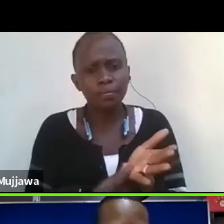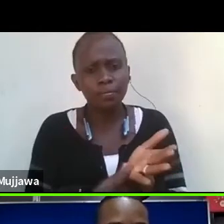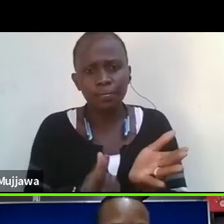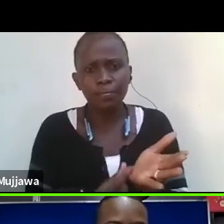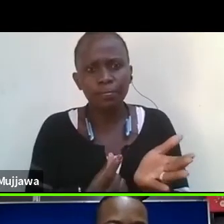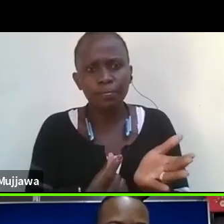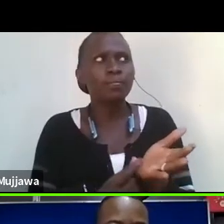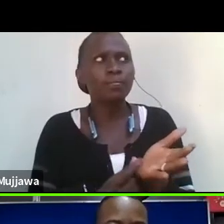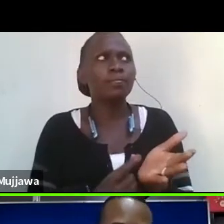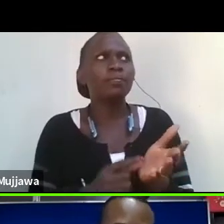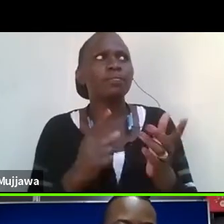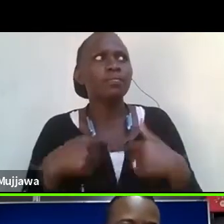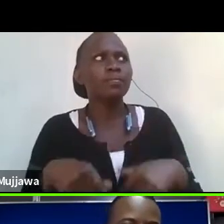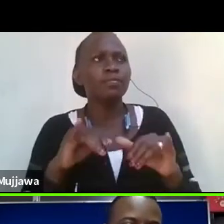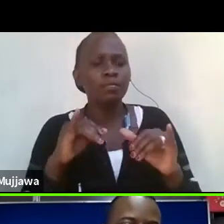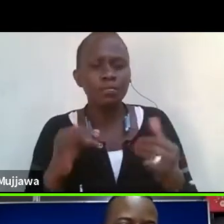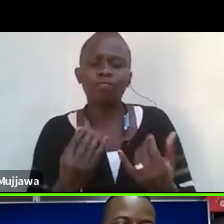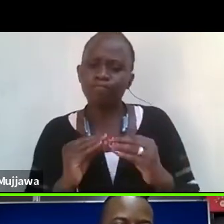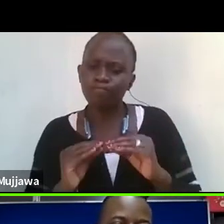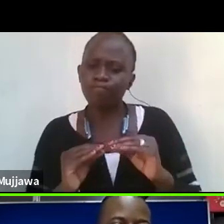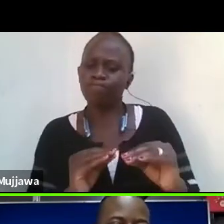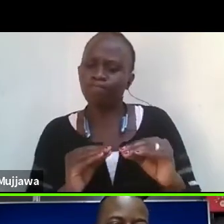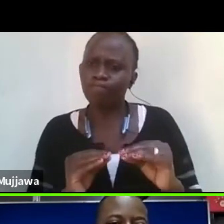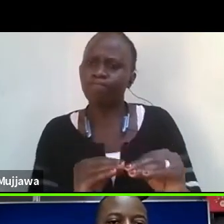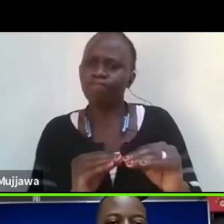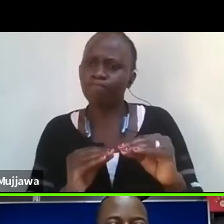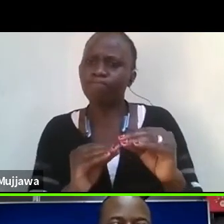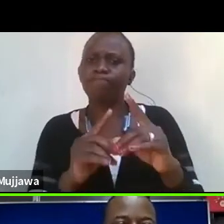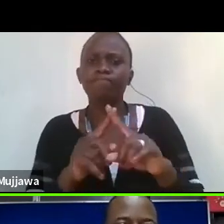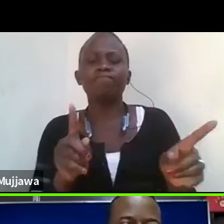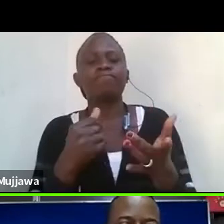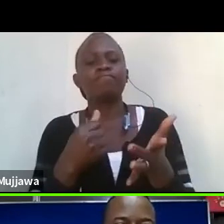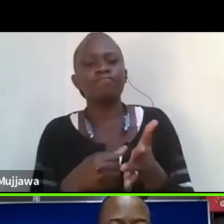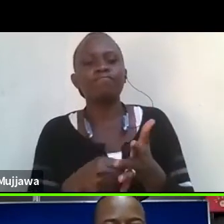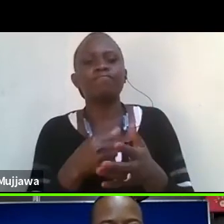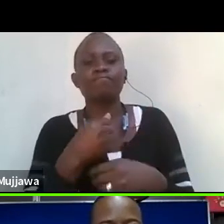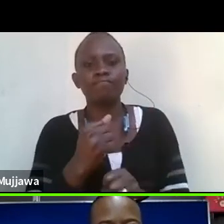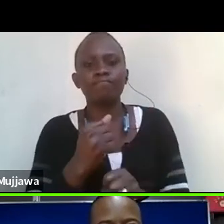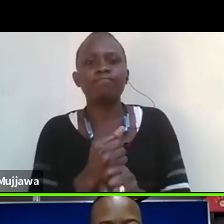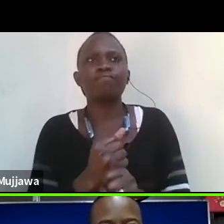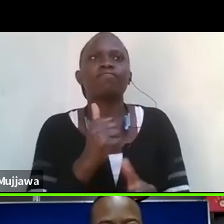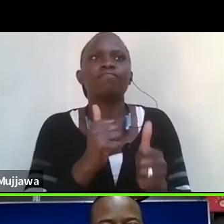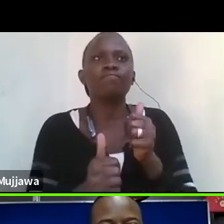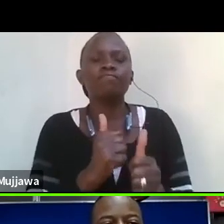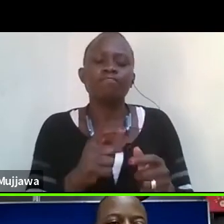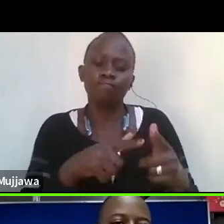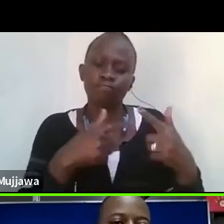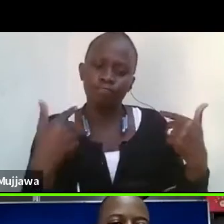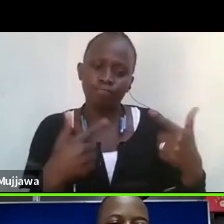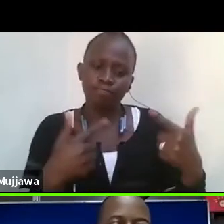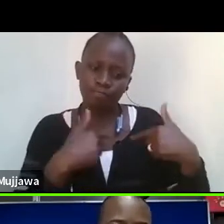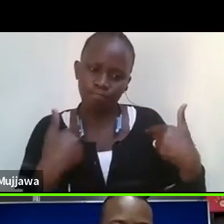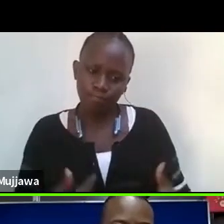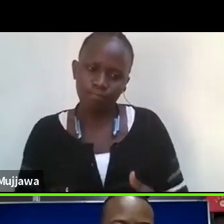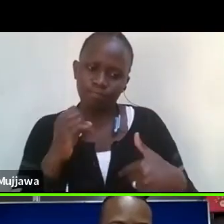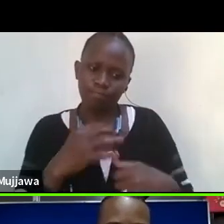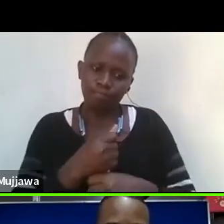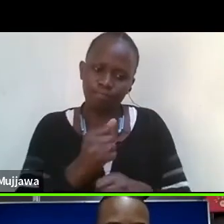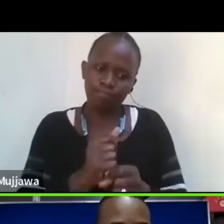are trying to push on, but obviously all this comes back to production, which is the heart of manufacturing, and that is where we are hit